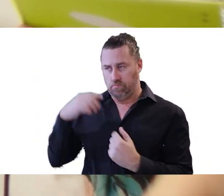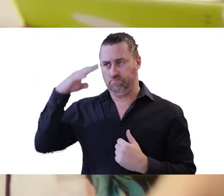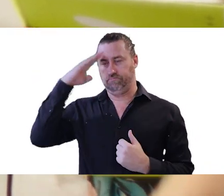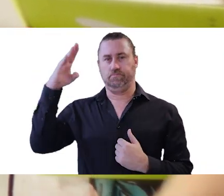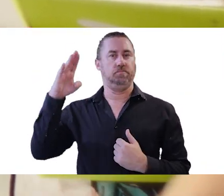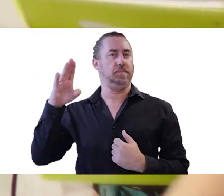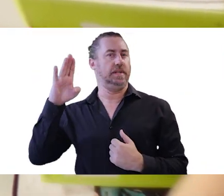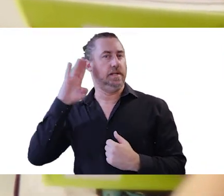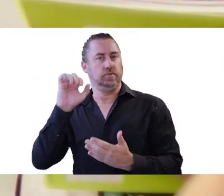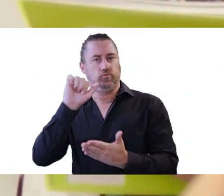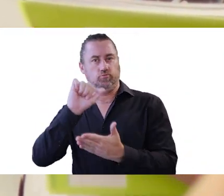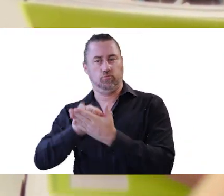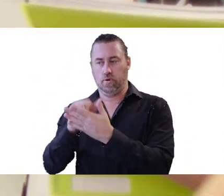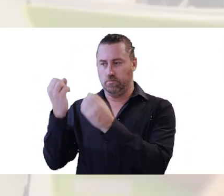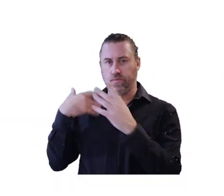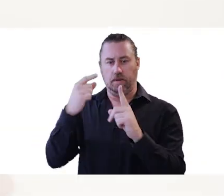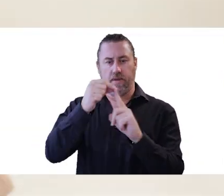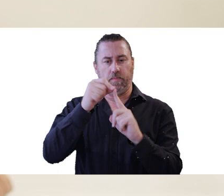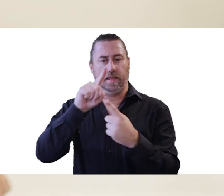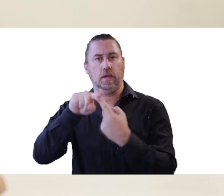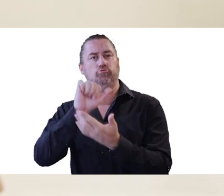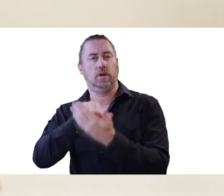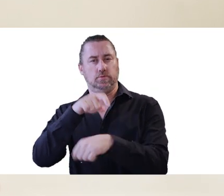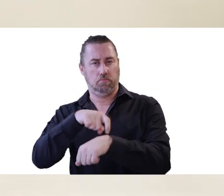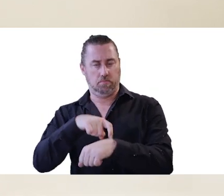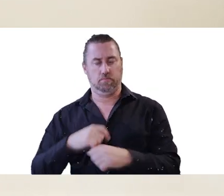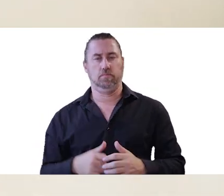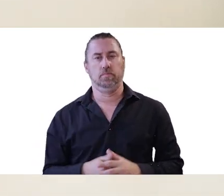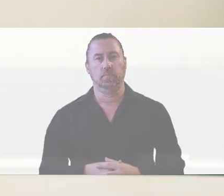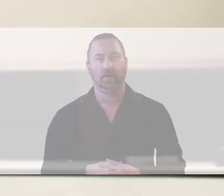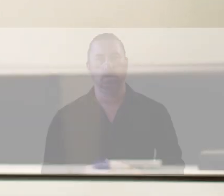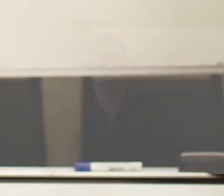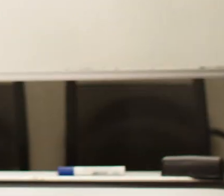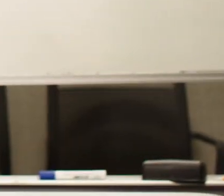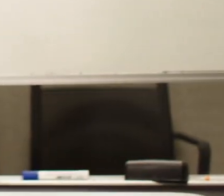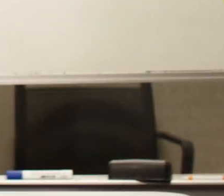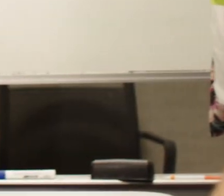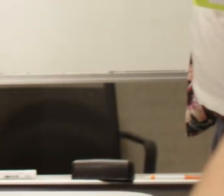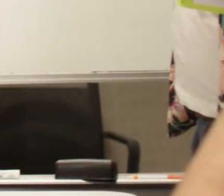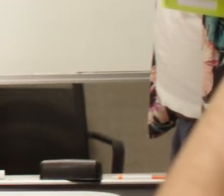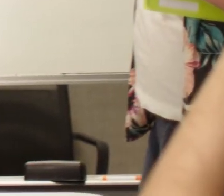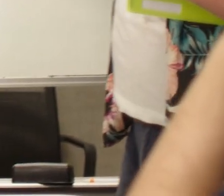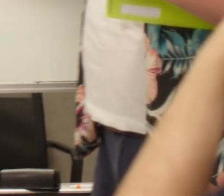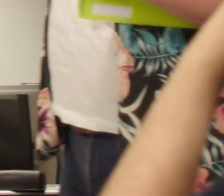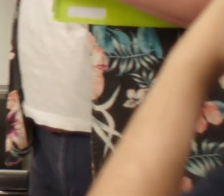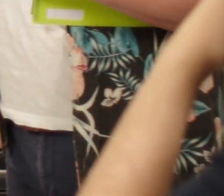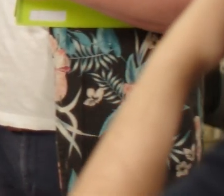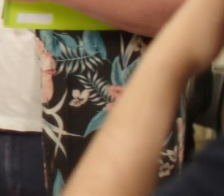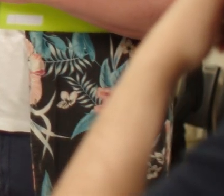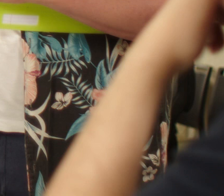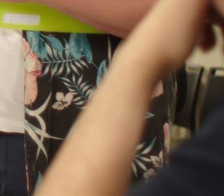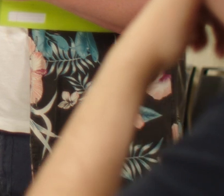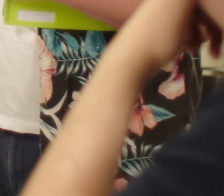about using the protective equipment and when. James points to instructions on a whiteboard. Wear closed shoes.